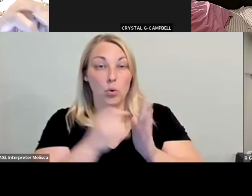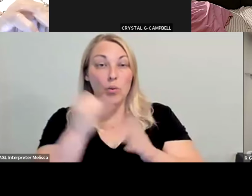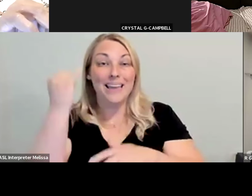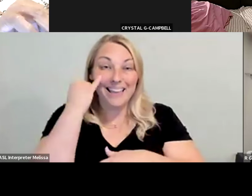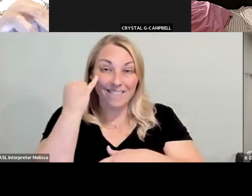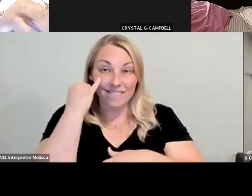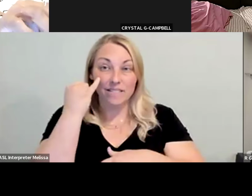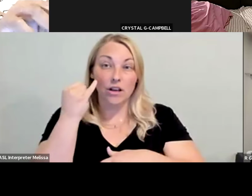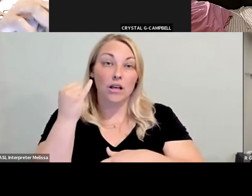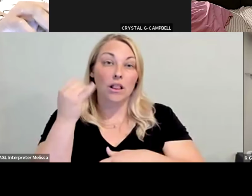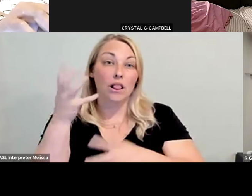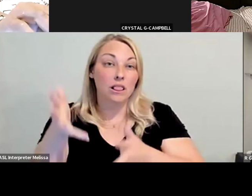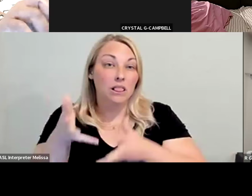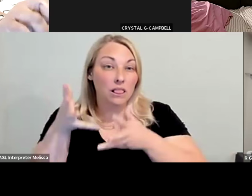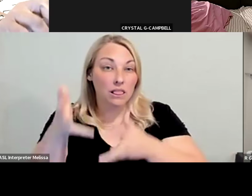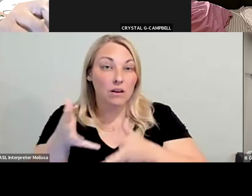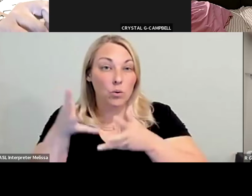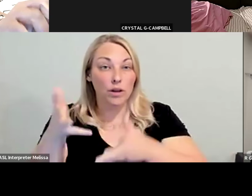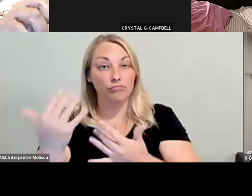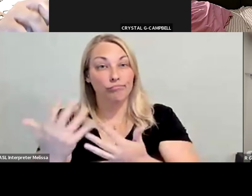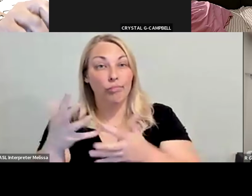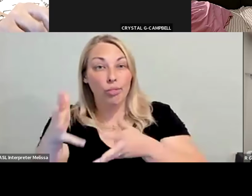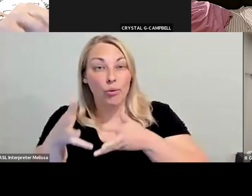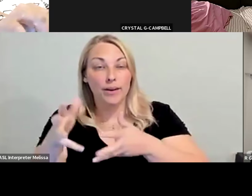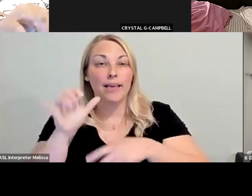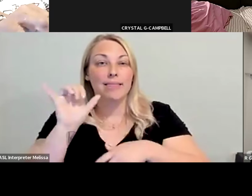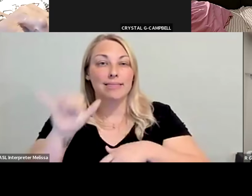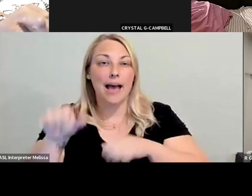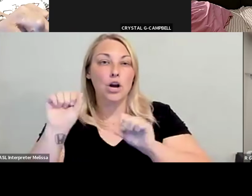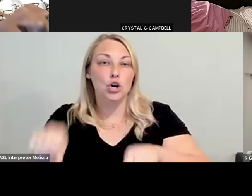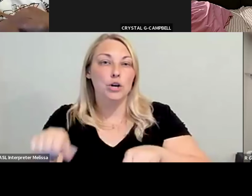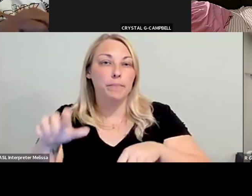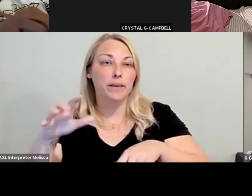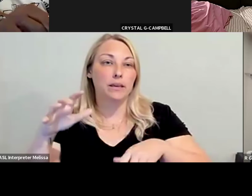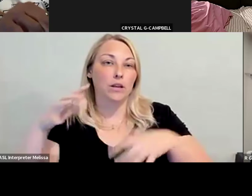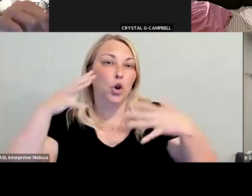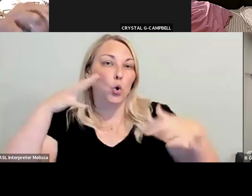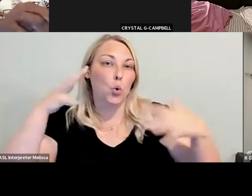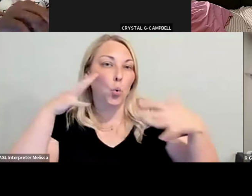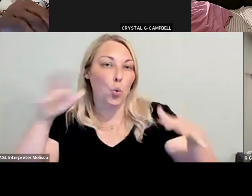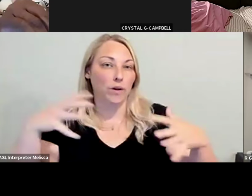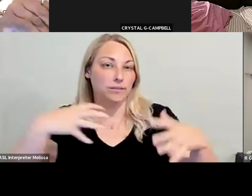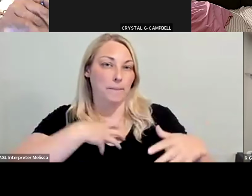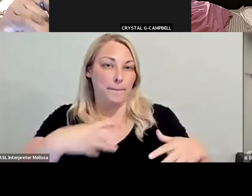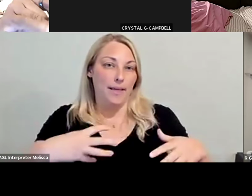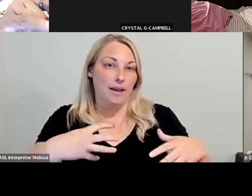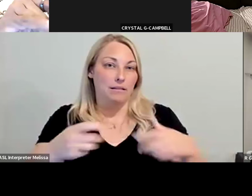the ambient noise is kind of, if it's normally a quiet neighborhood, and then their